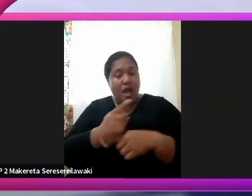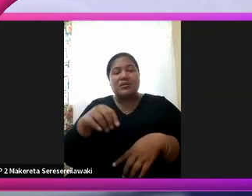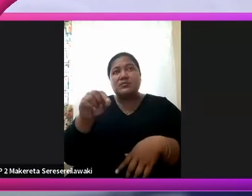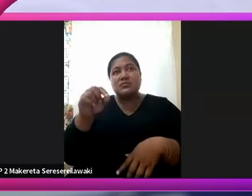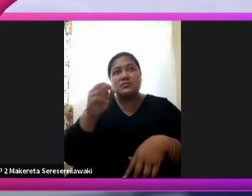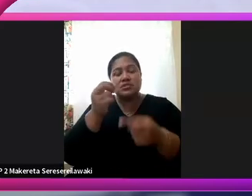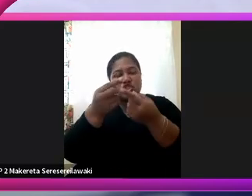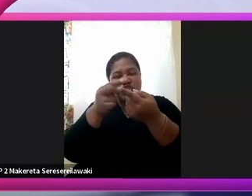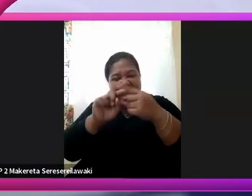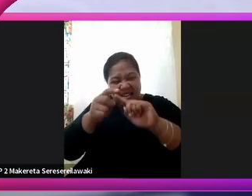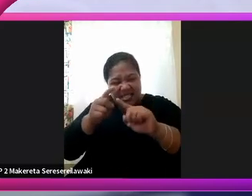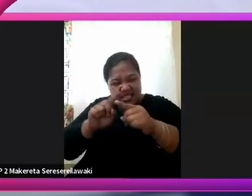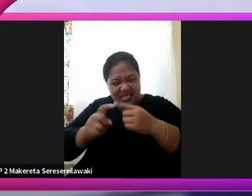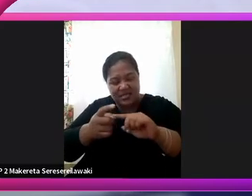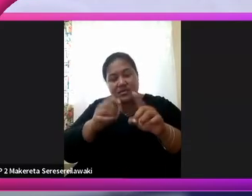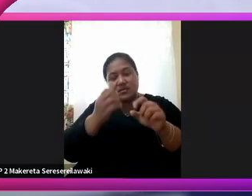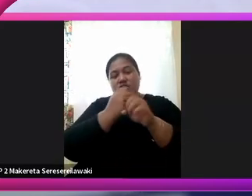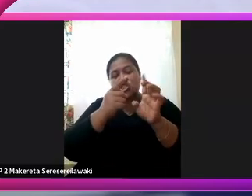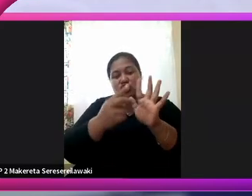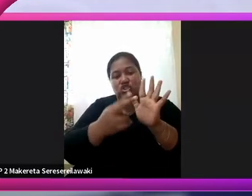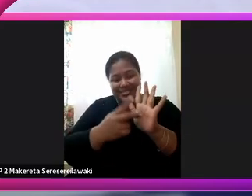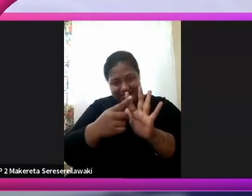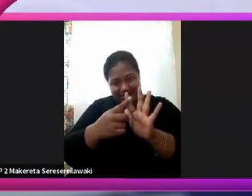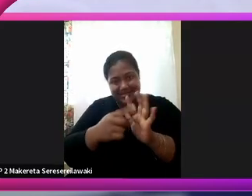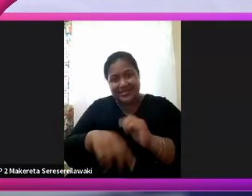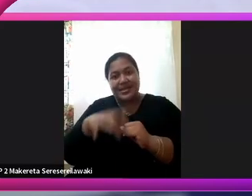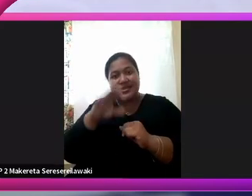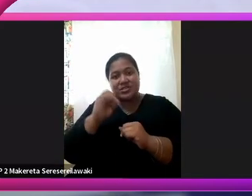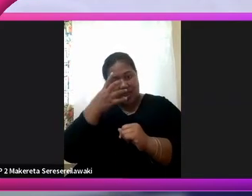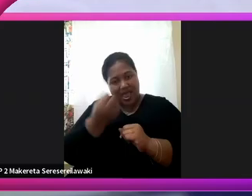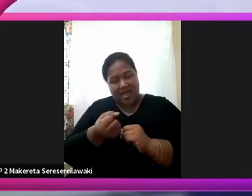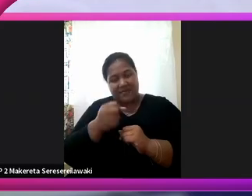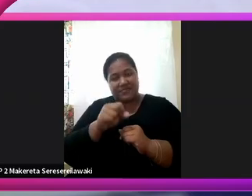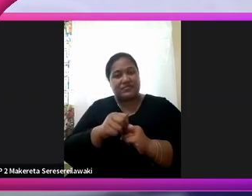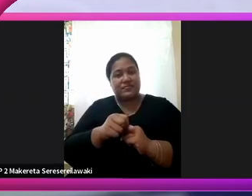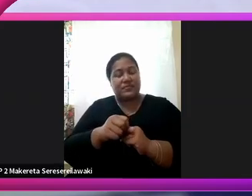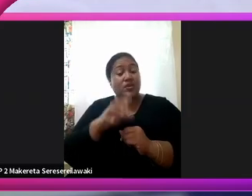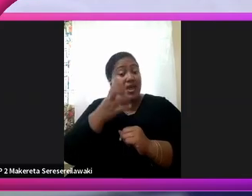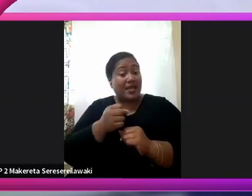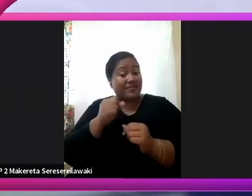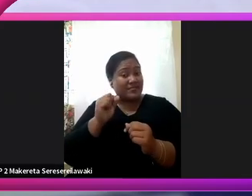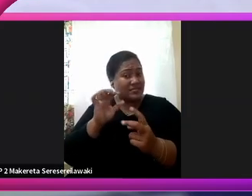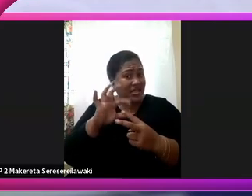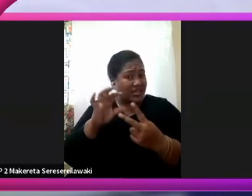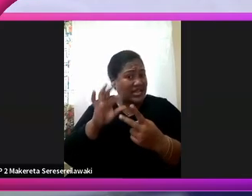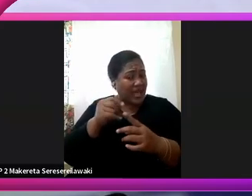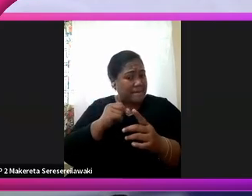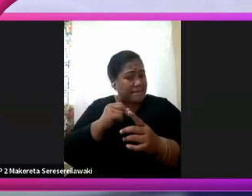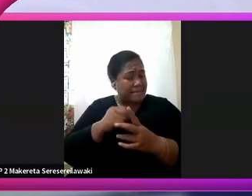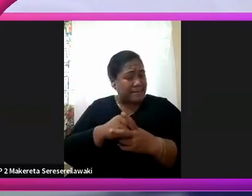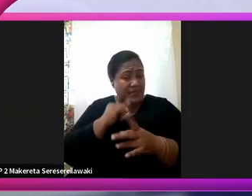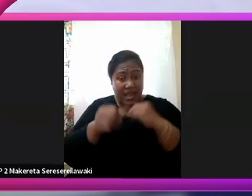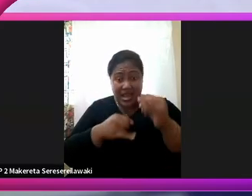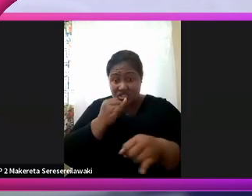next slide. They'll be able to sex selection, which is some of the international sex selection is